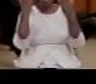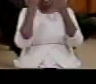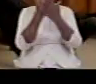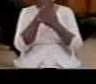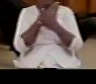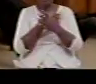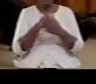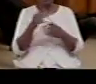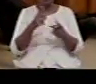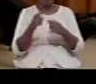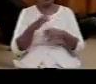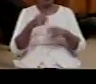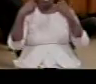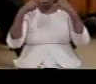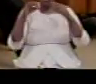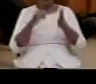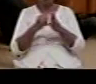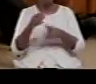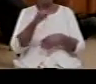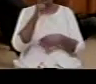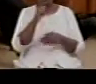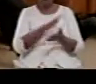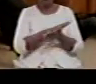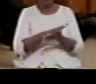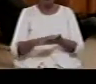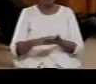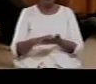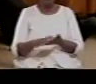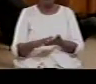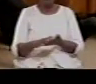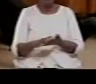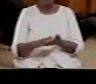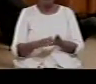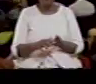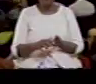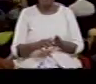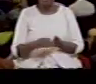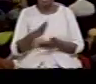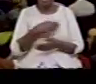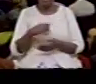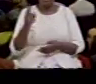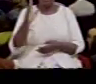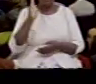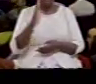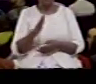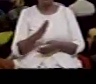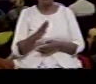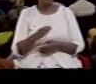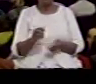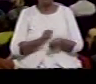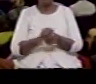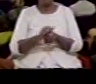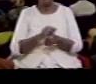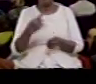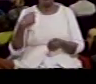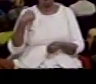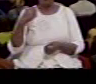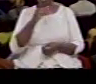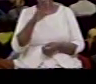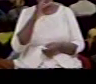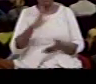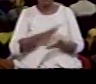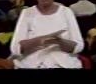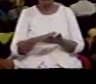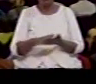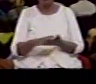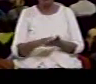shall pronounce him clean. It is but a scab, and he shall wash his clothes and be clean." Leviticus chapter